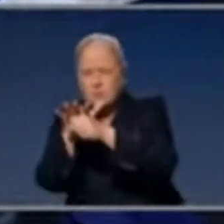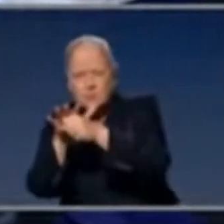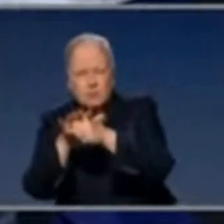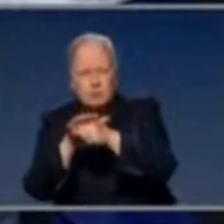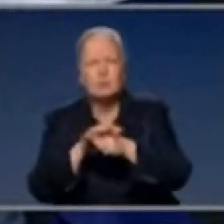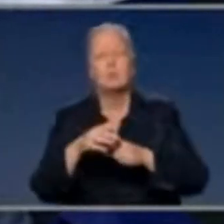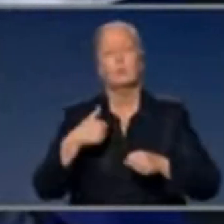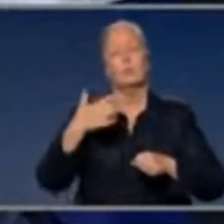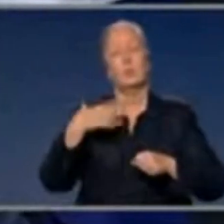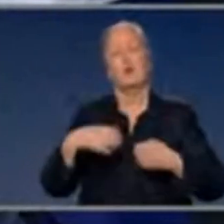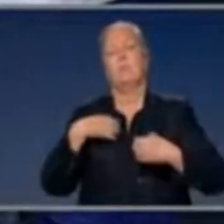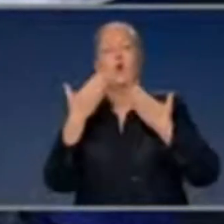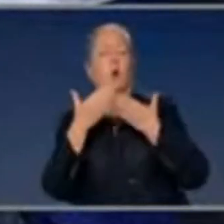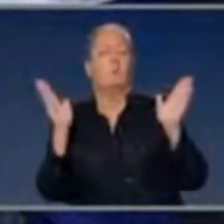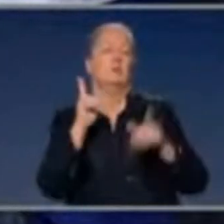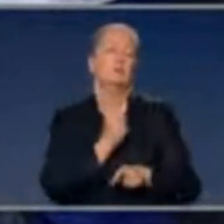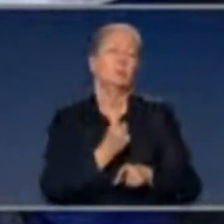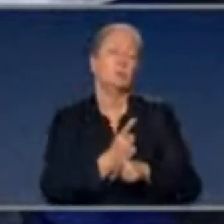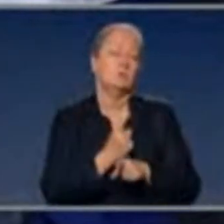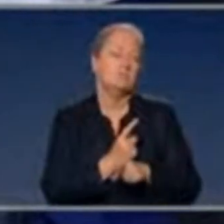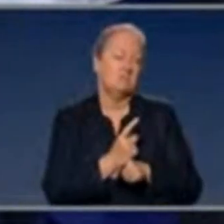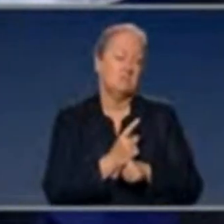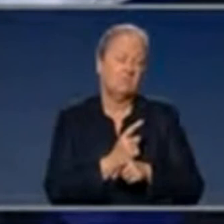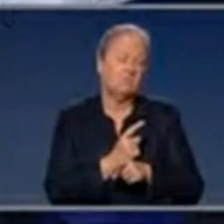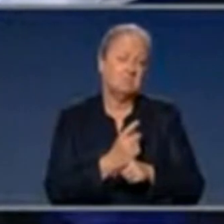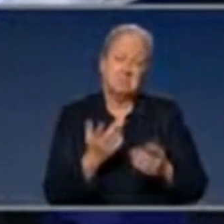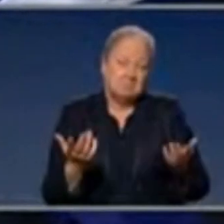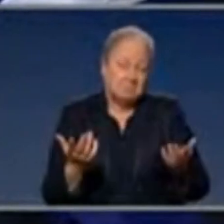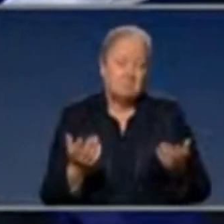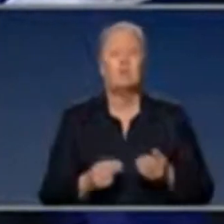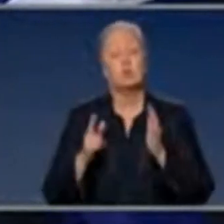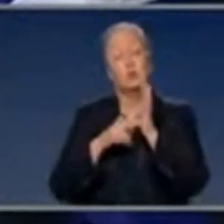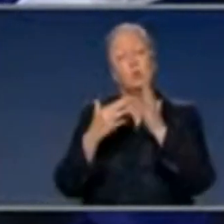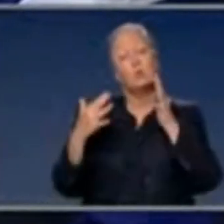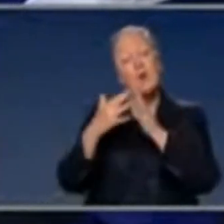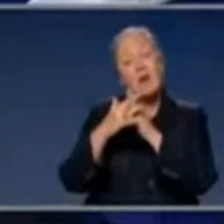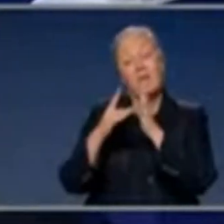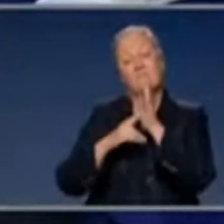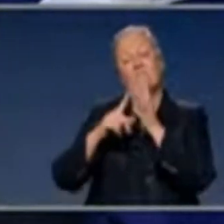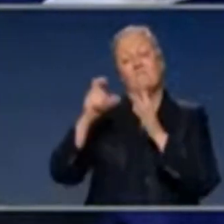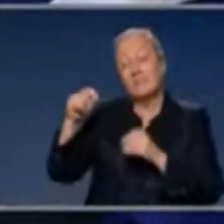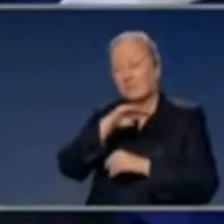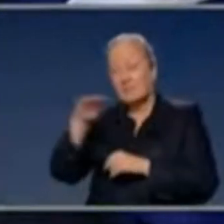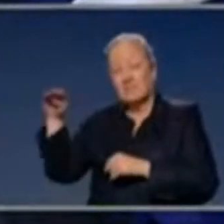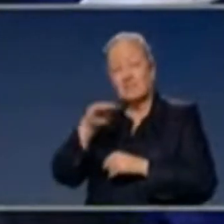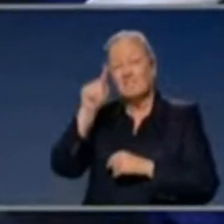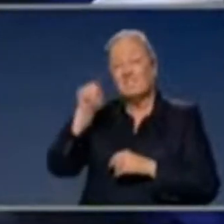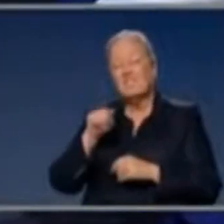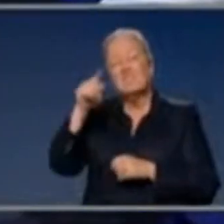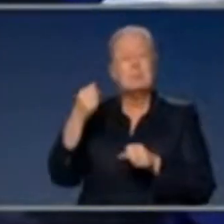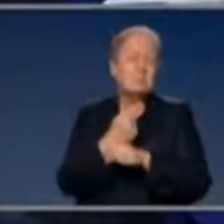where restrictions would particularly need to be in place. It wasn't a hard decision about the New South Wales-Victorian border, although it is